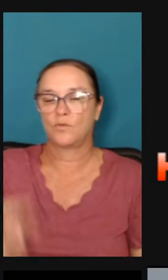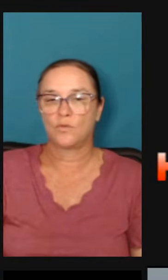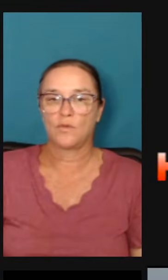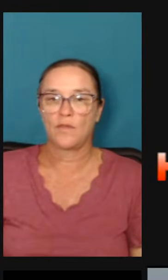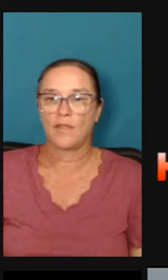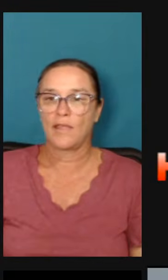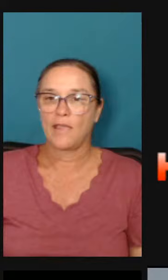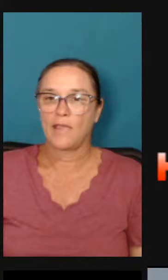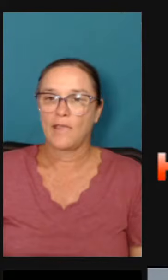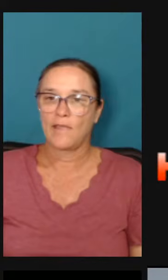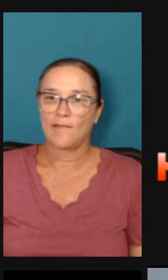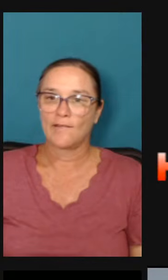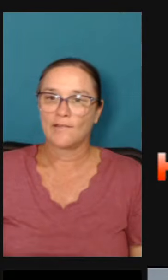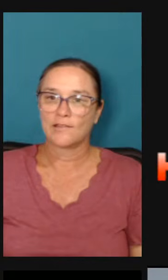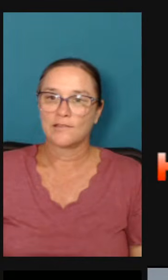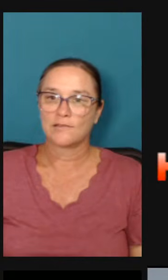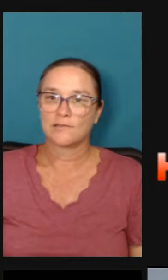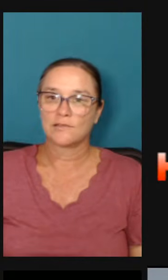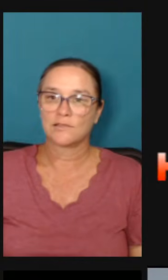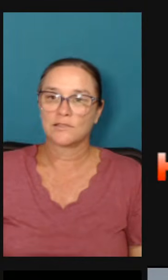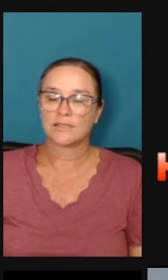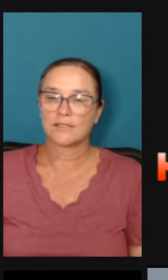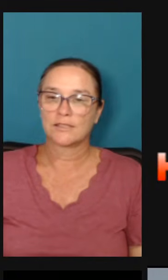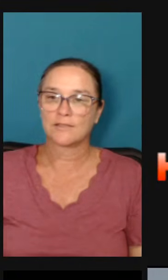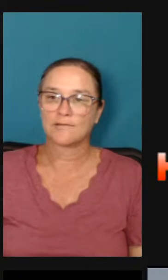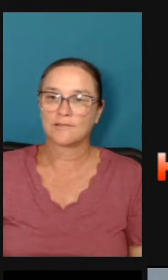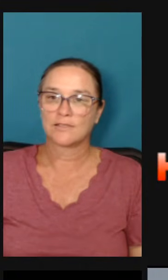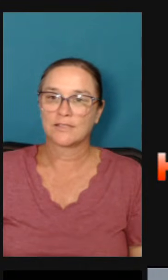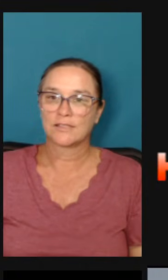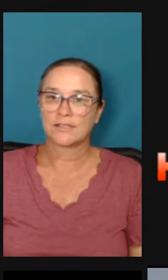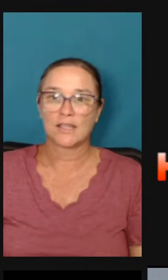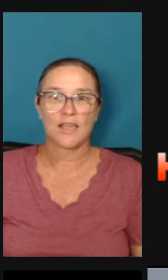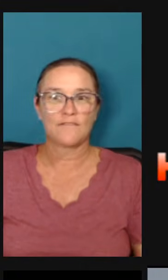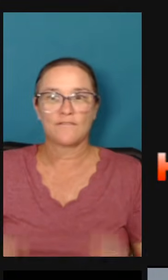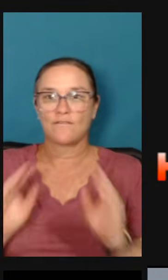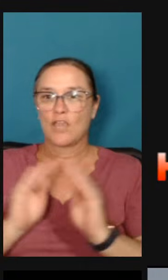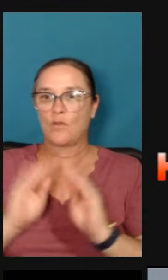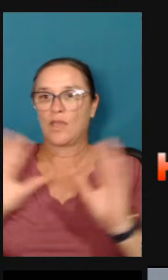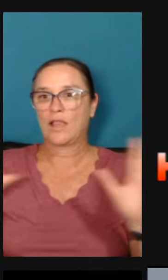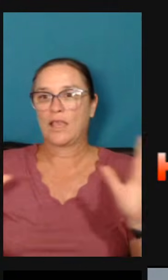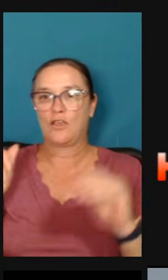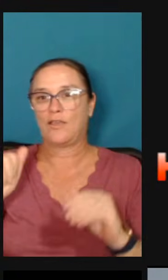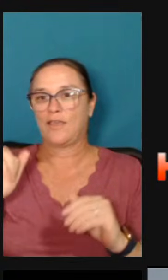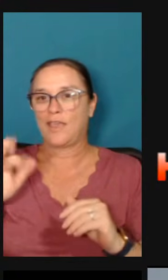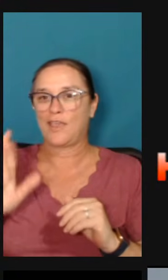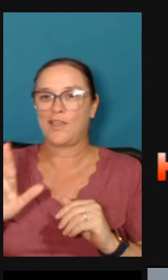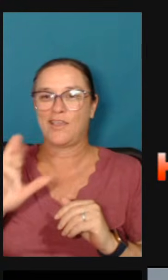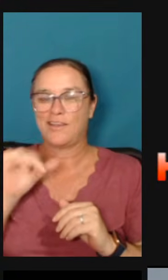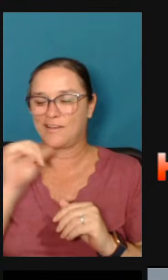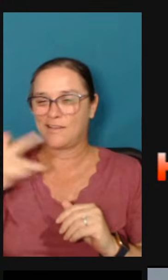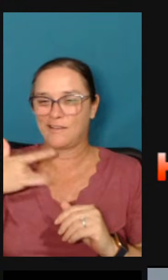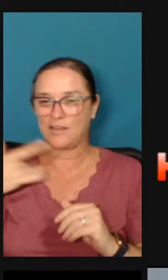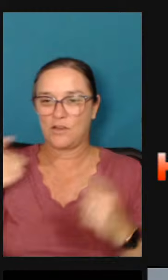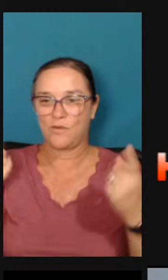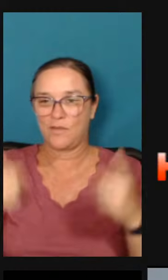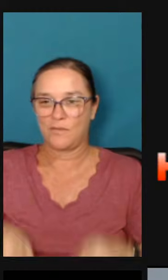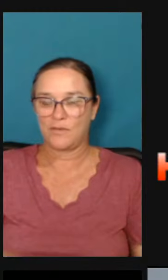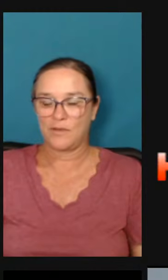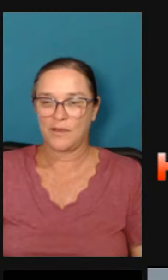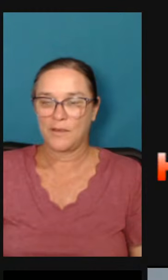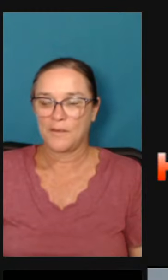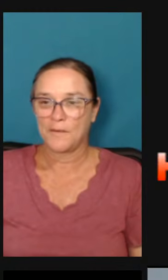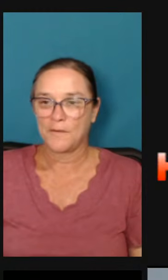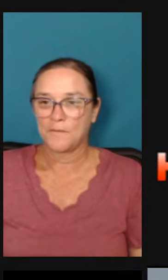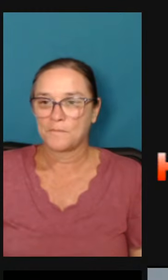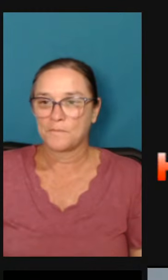little bit. Right, it's clear over there, and that's not usually how eruptions go.